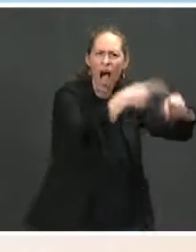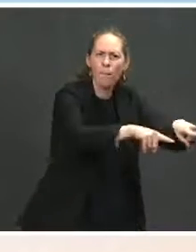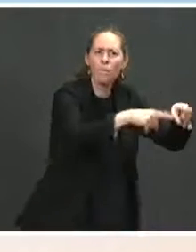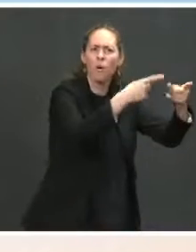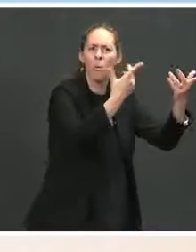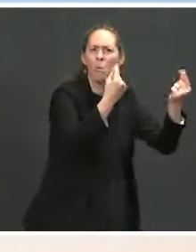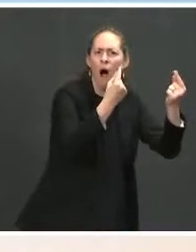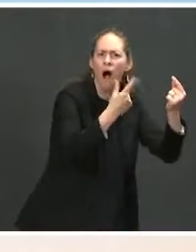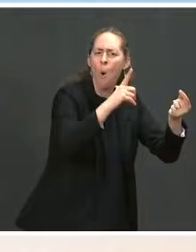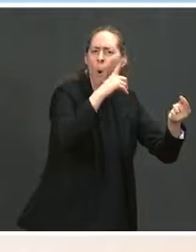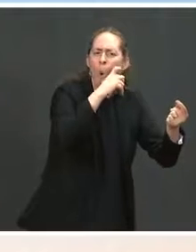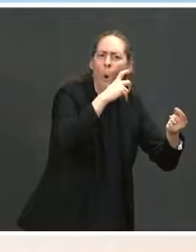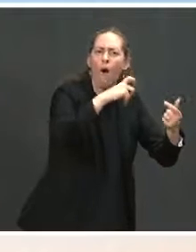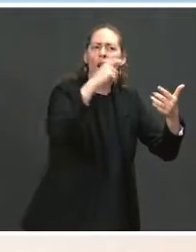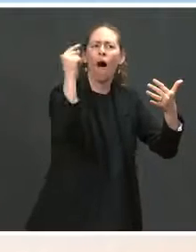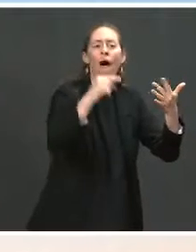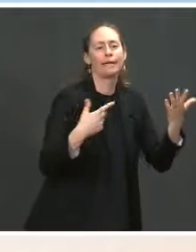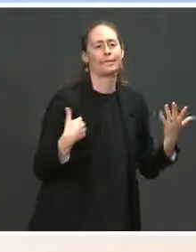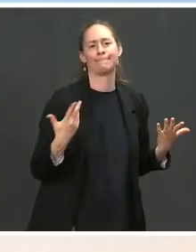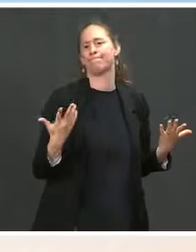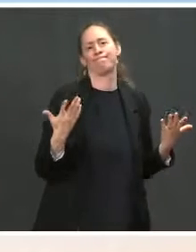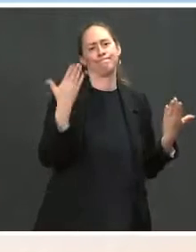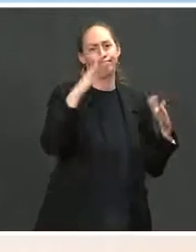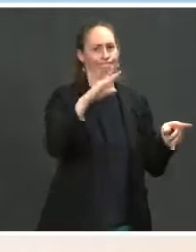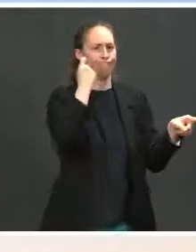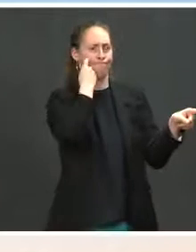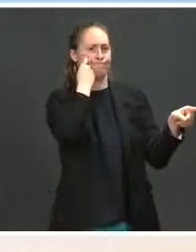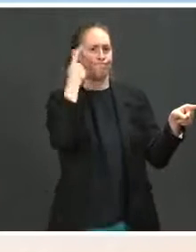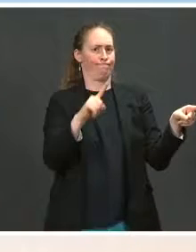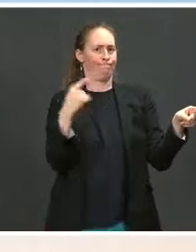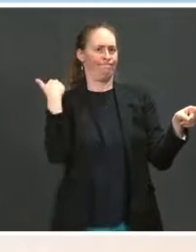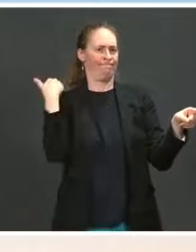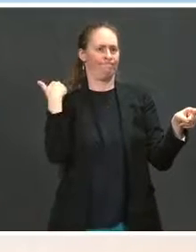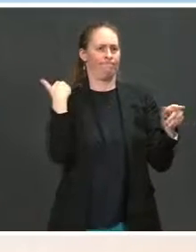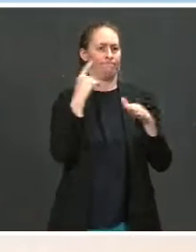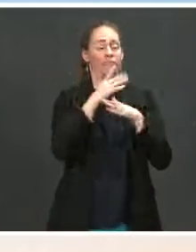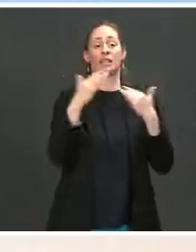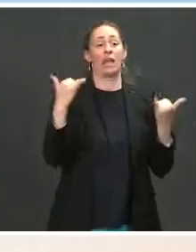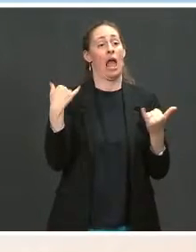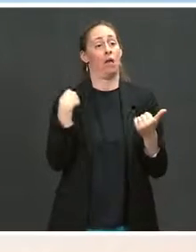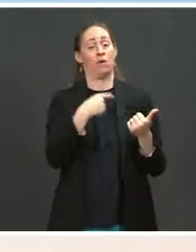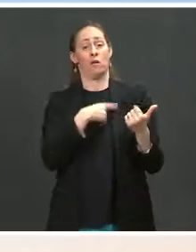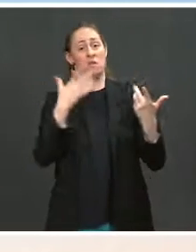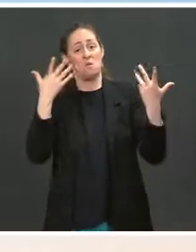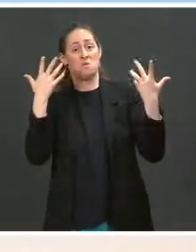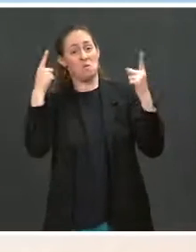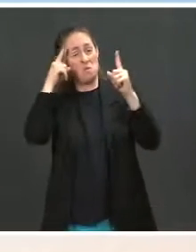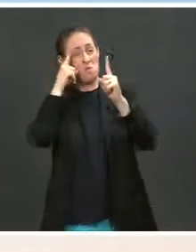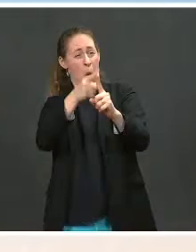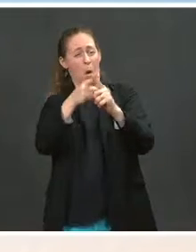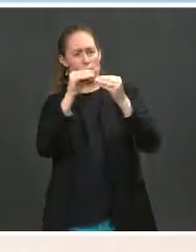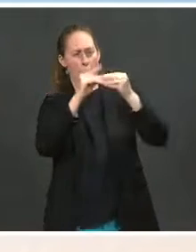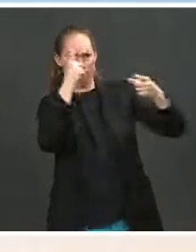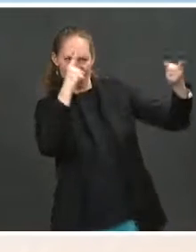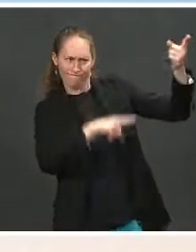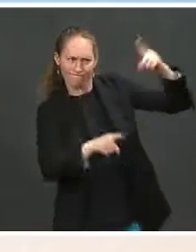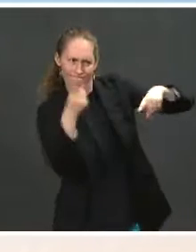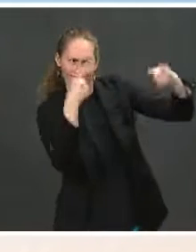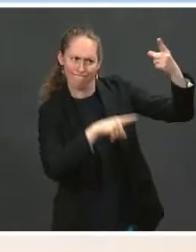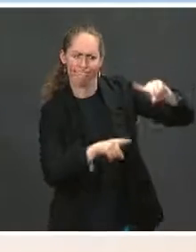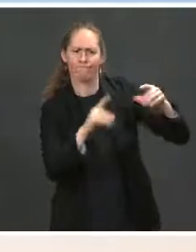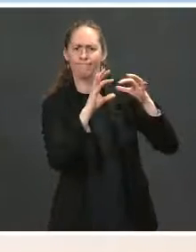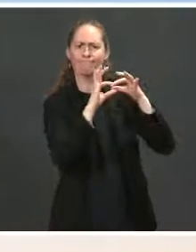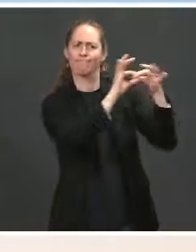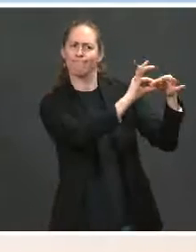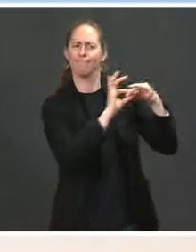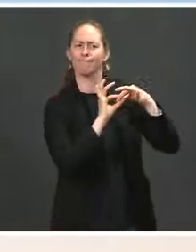on the diplomatic path forward, and we believe in the diplomatic conversations, though they will be indirect,